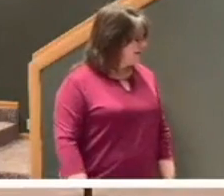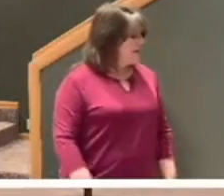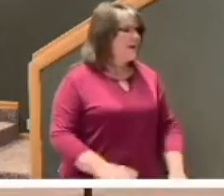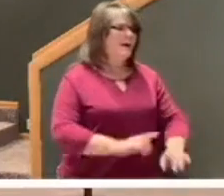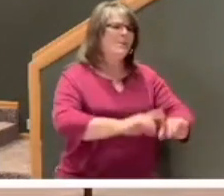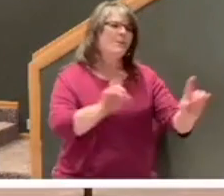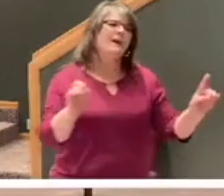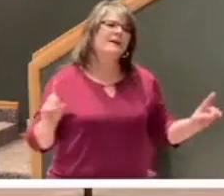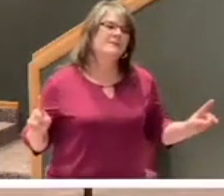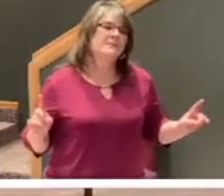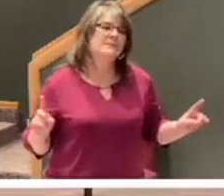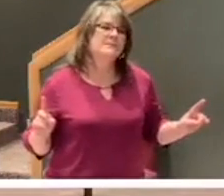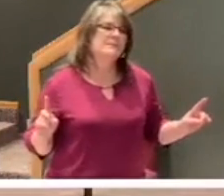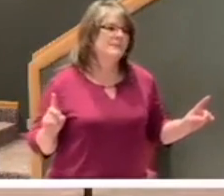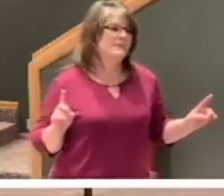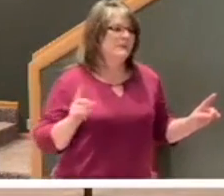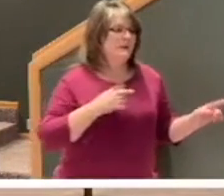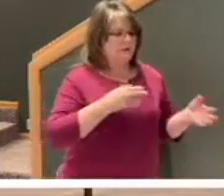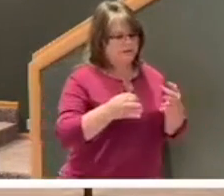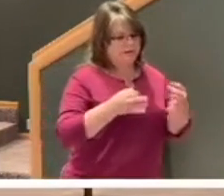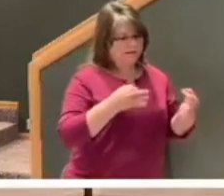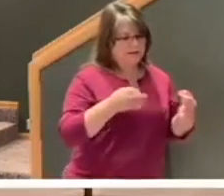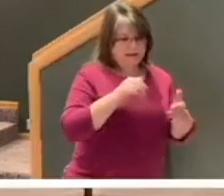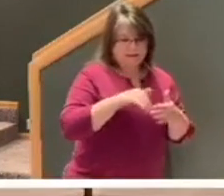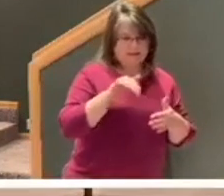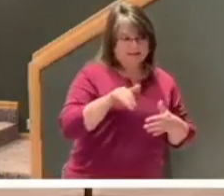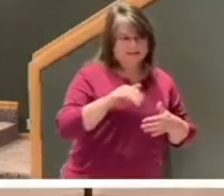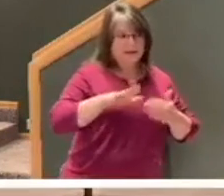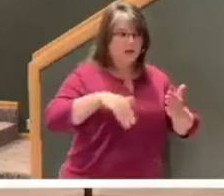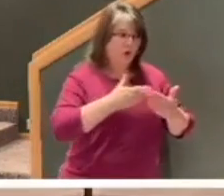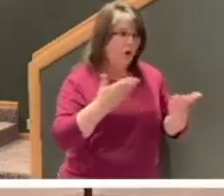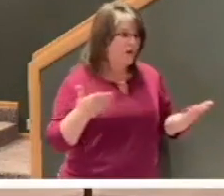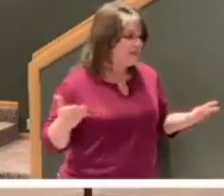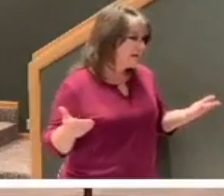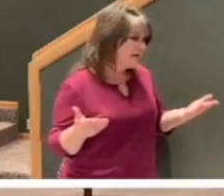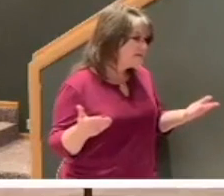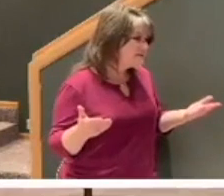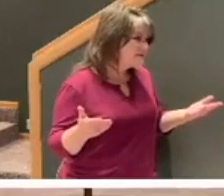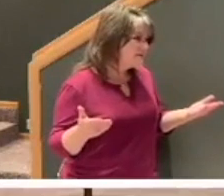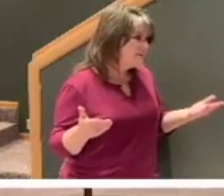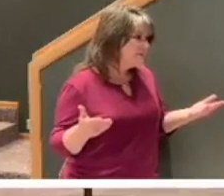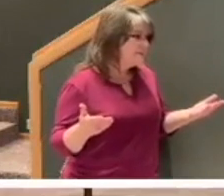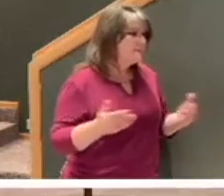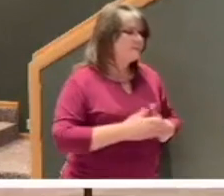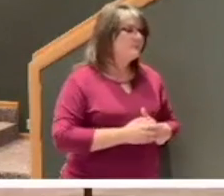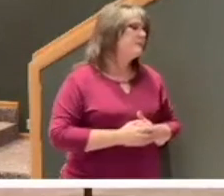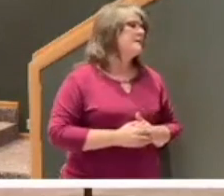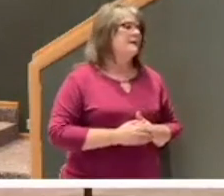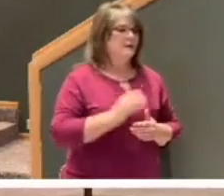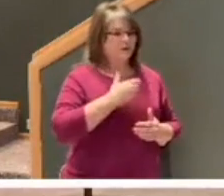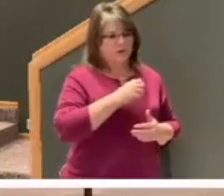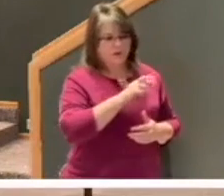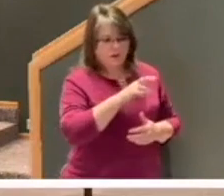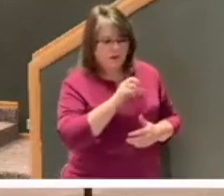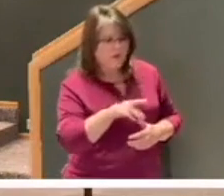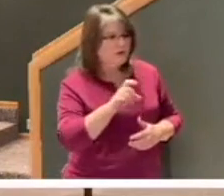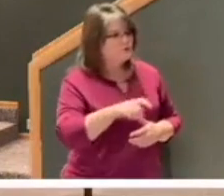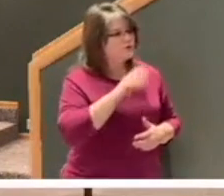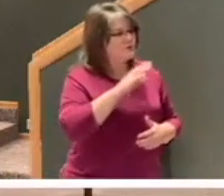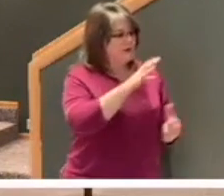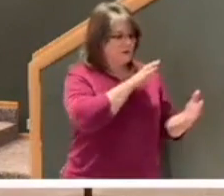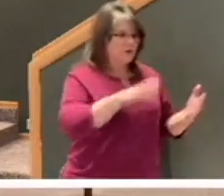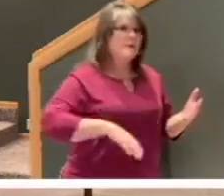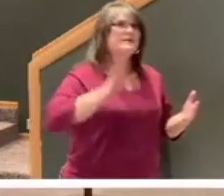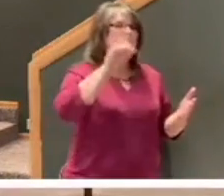But our definition in this and in all things, you know, even in our career, should be Christ and